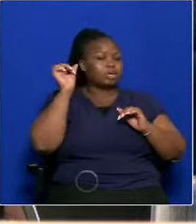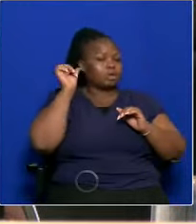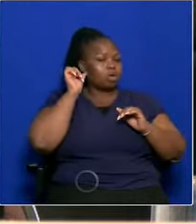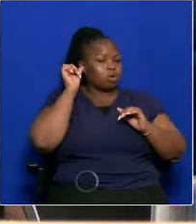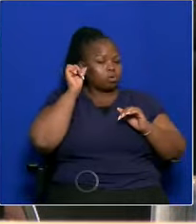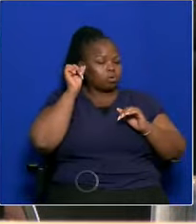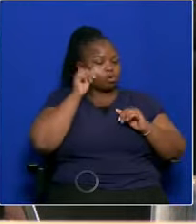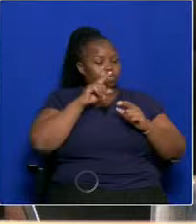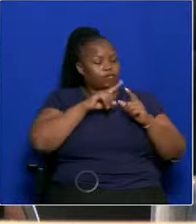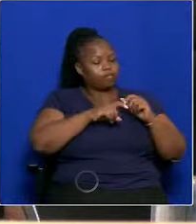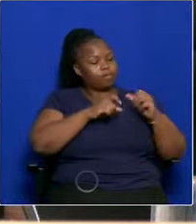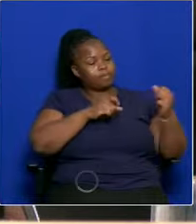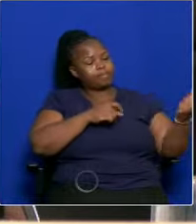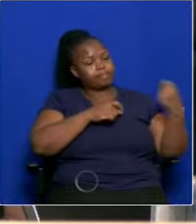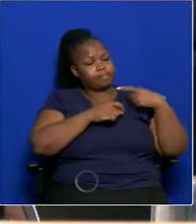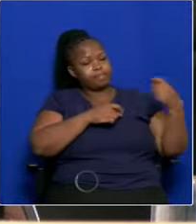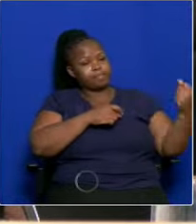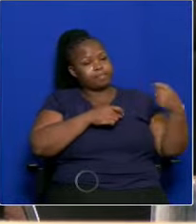to General.